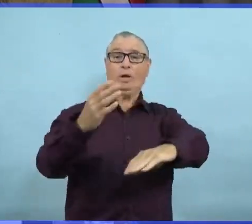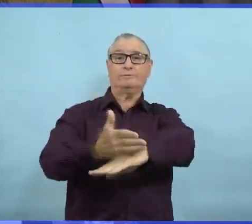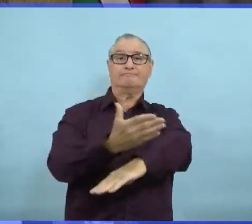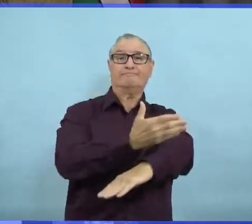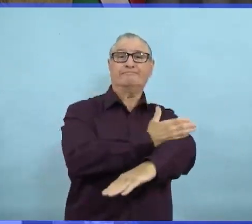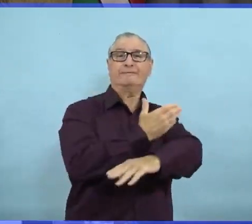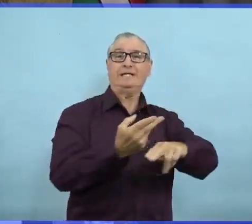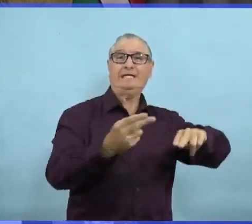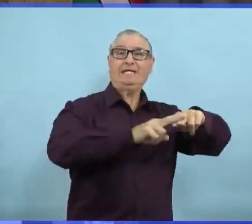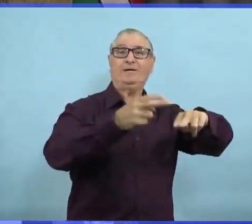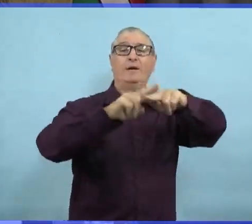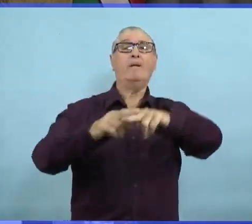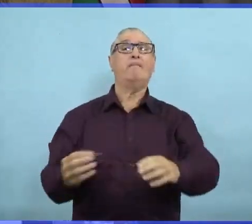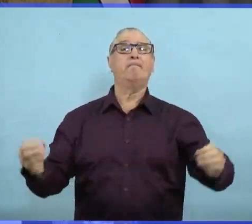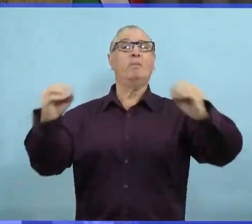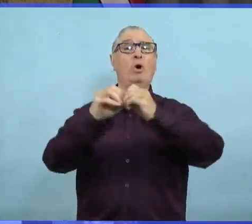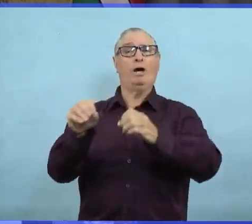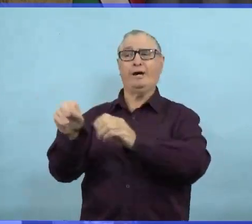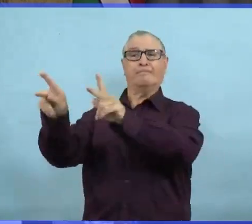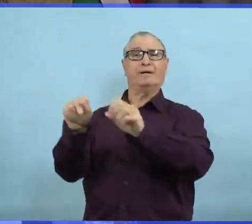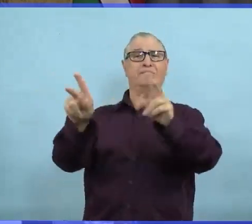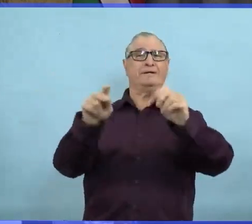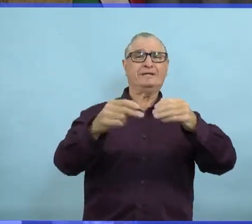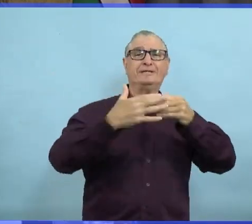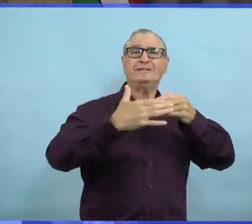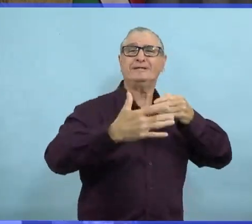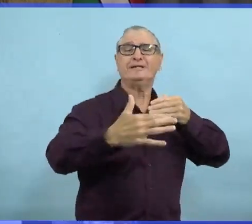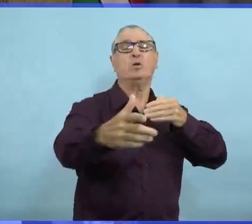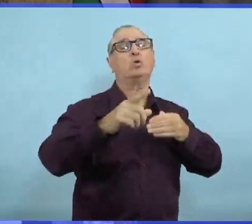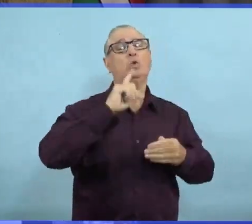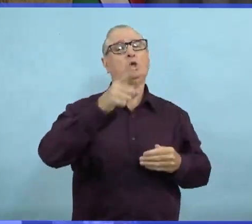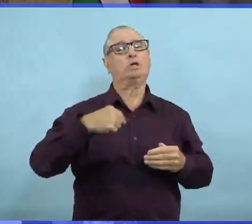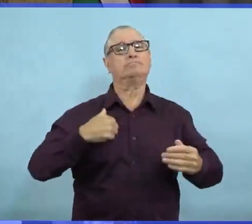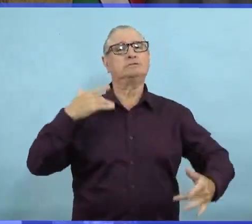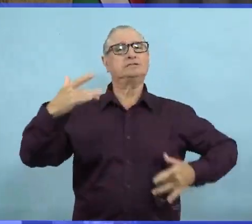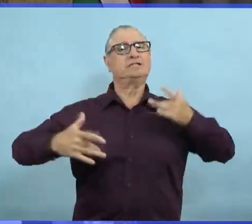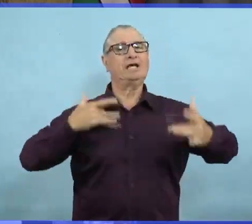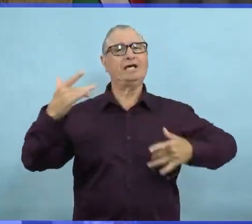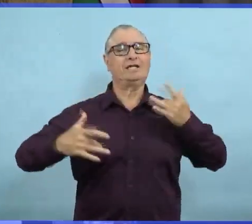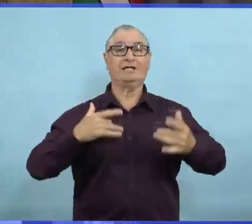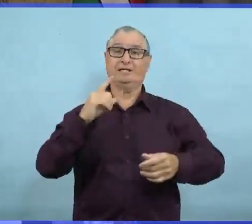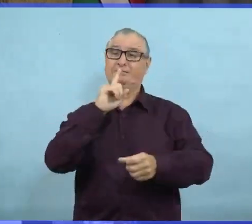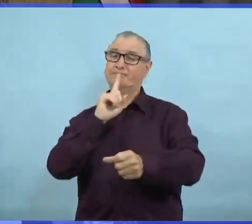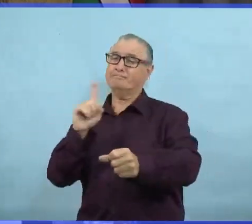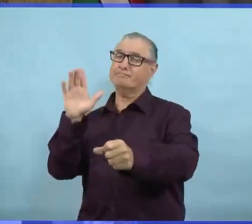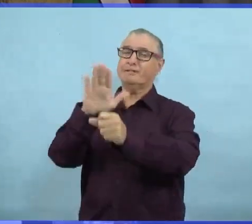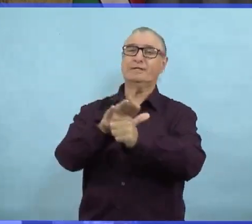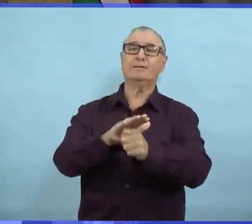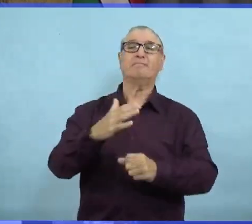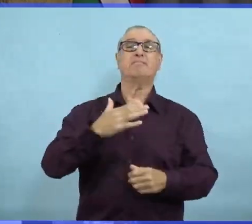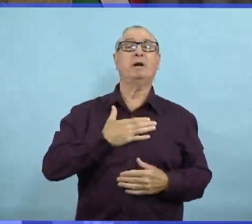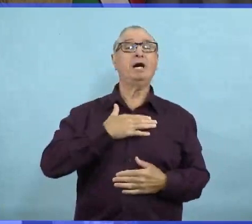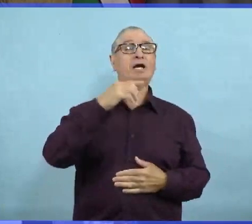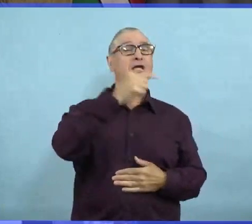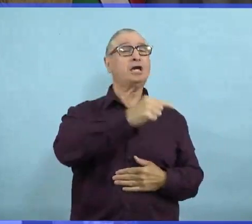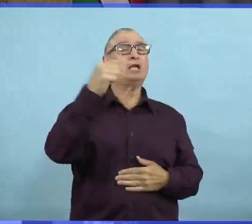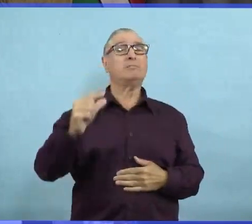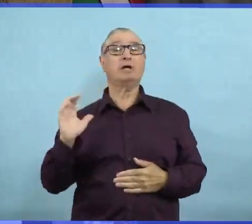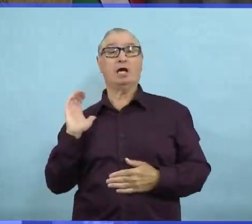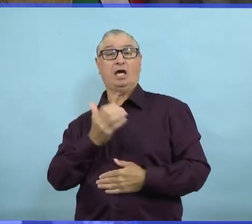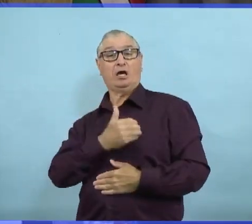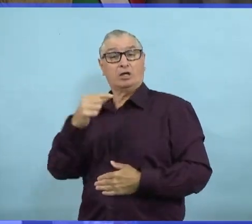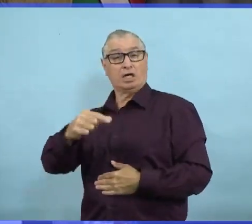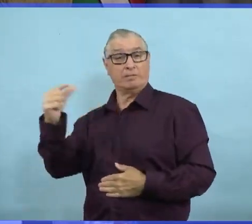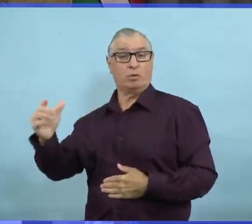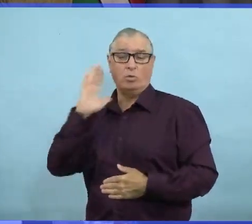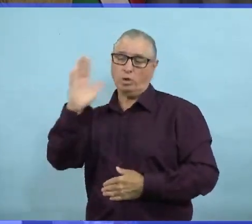and they're exciting. I have never been more dedicated, and my government has never been more dedicated to making sure that we continue to be that home of